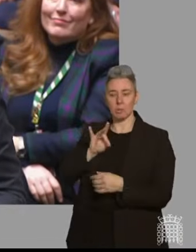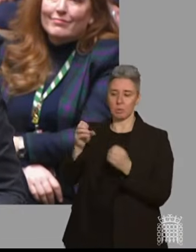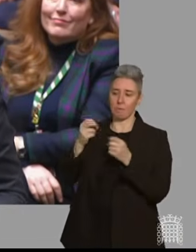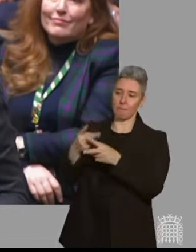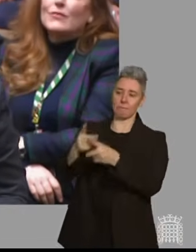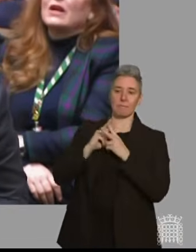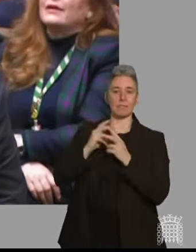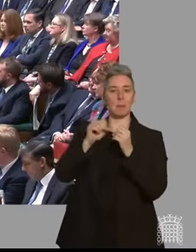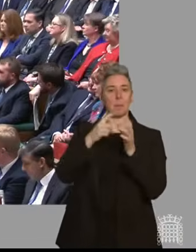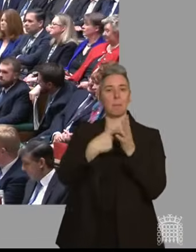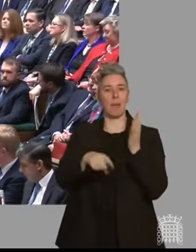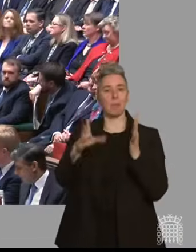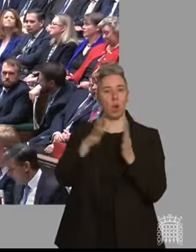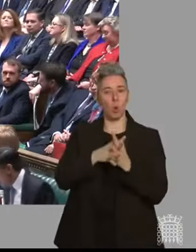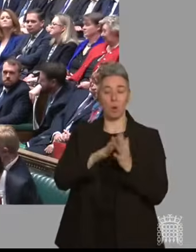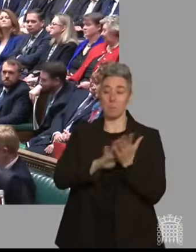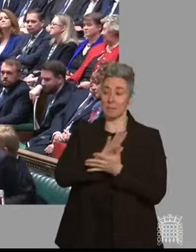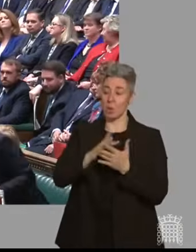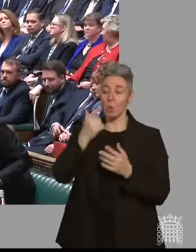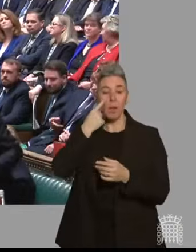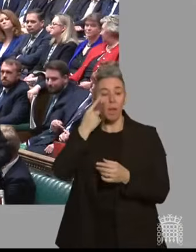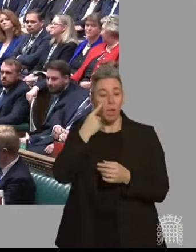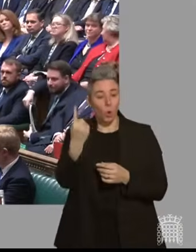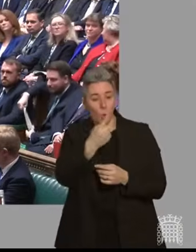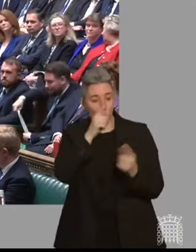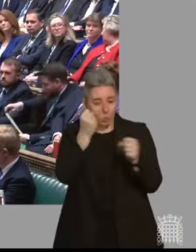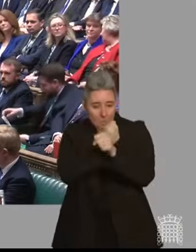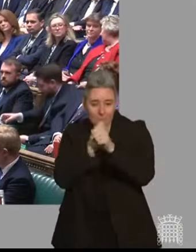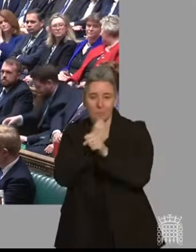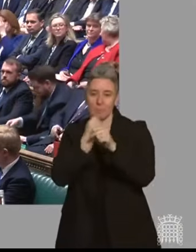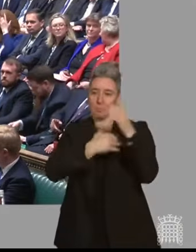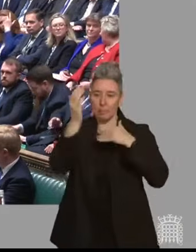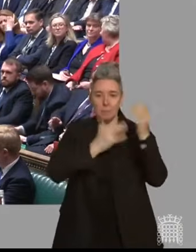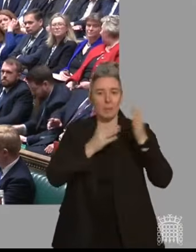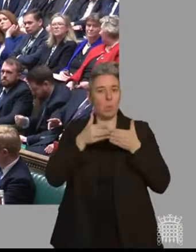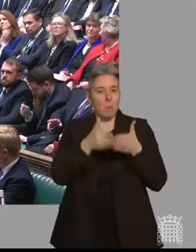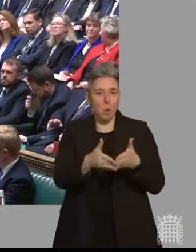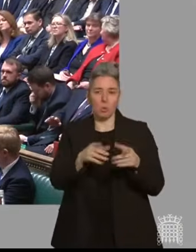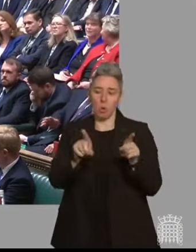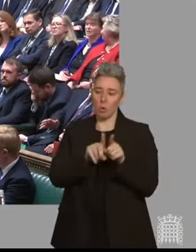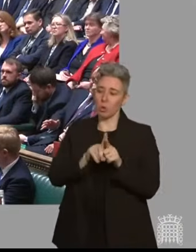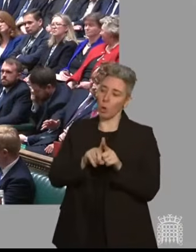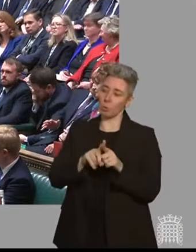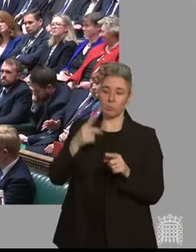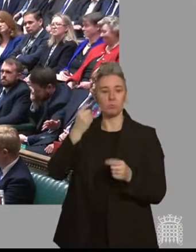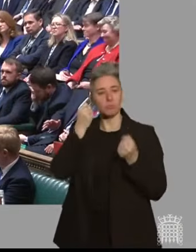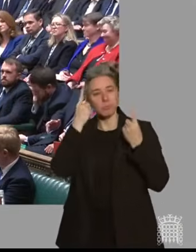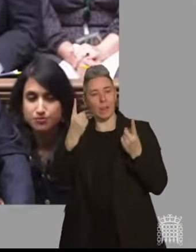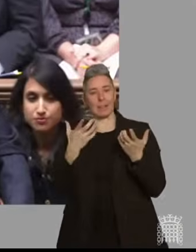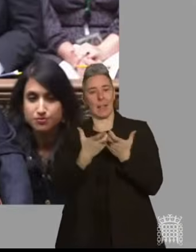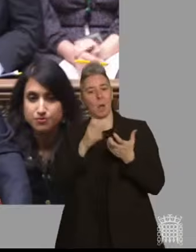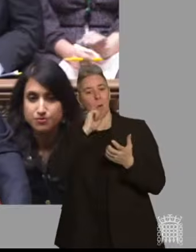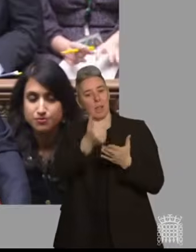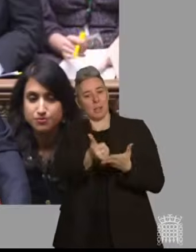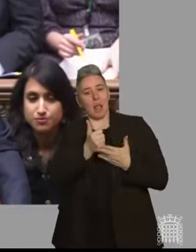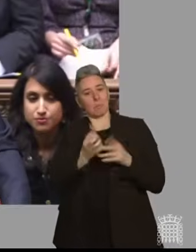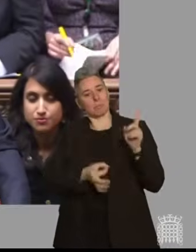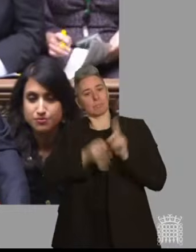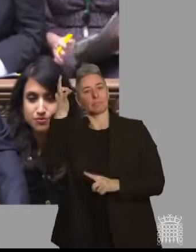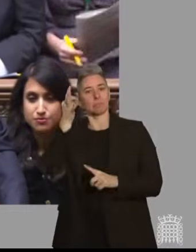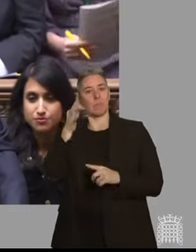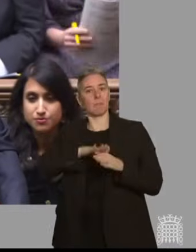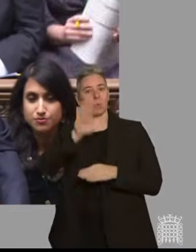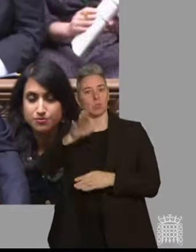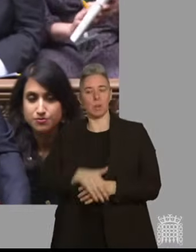uplift Furness for the future? Prime Minister. At a time of great instability around the world with the war in Ukraine and the Red